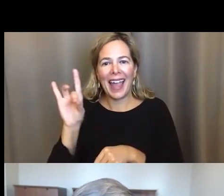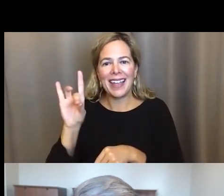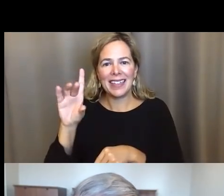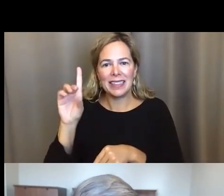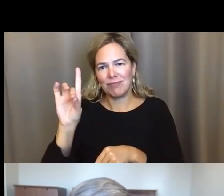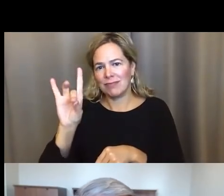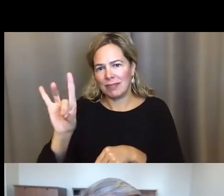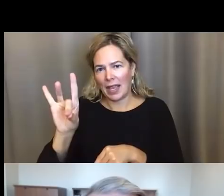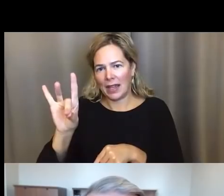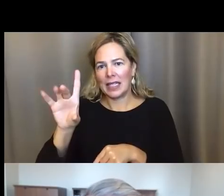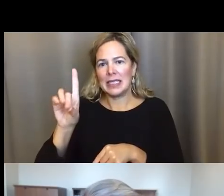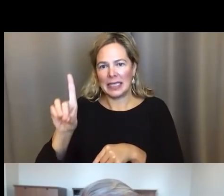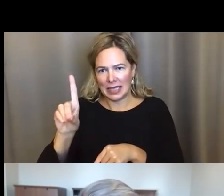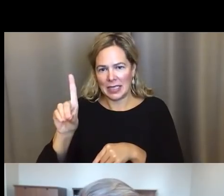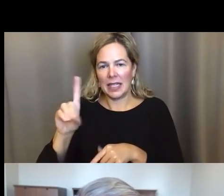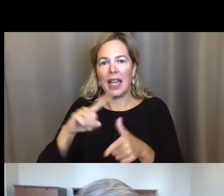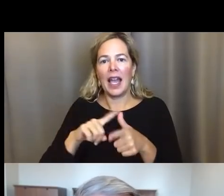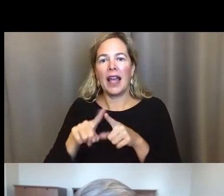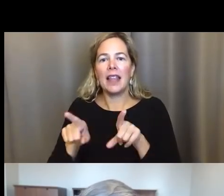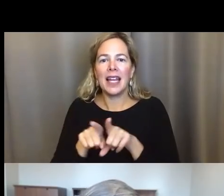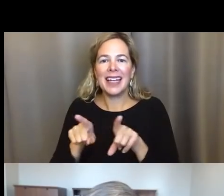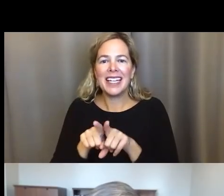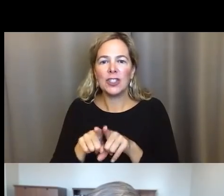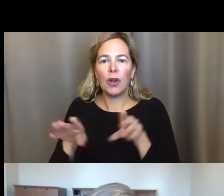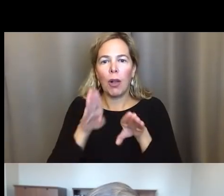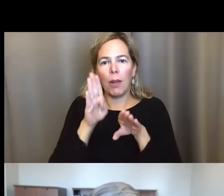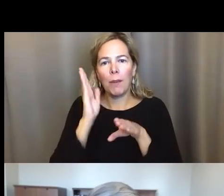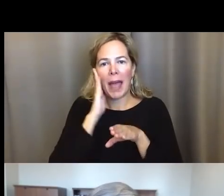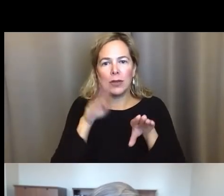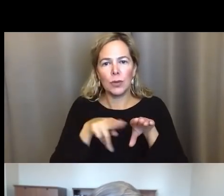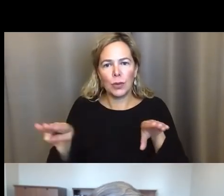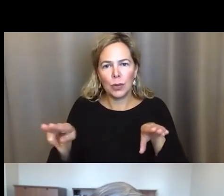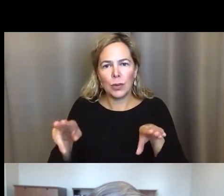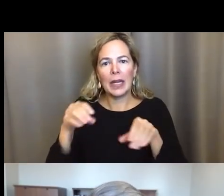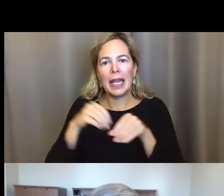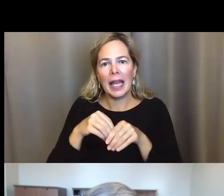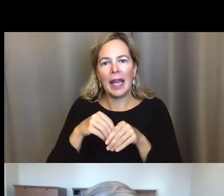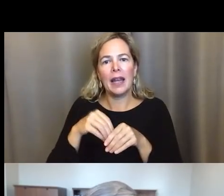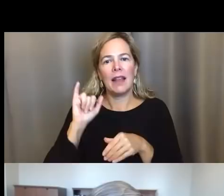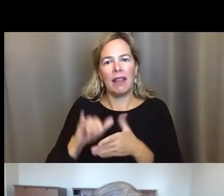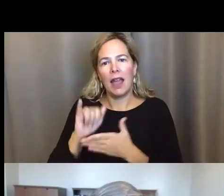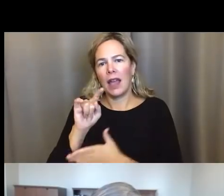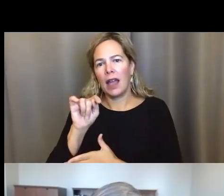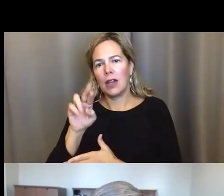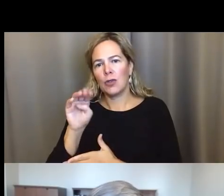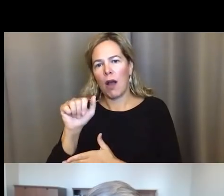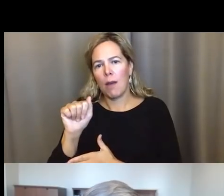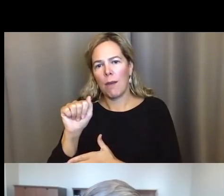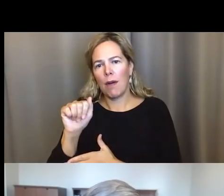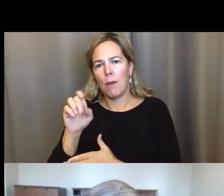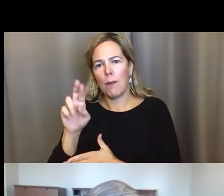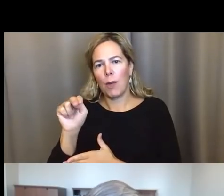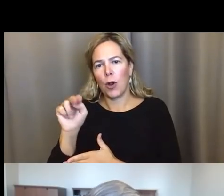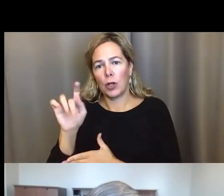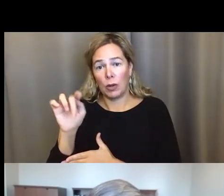additional 6 beds in the trauma burn unit, which we can do right now under the executive order. If that changes, then we wouldn't